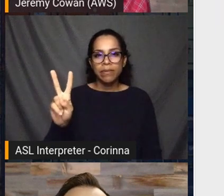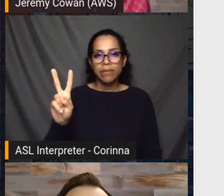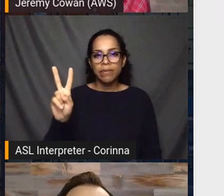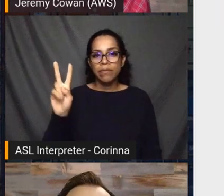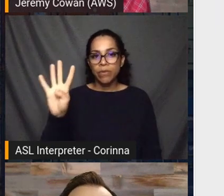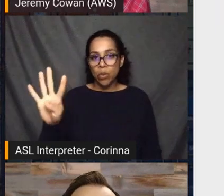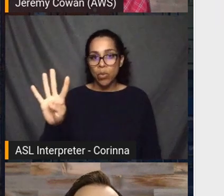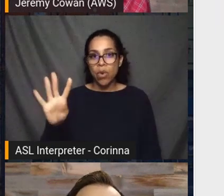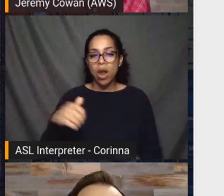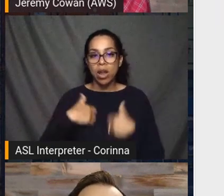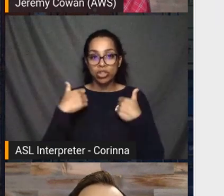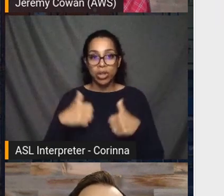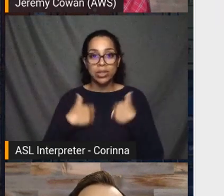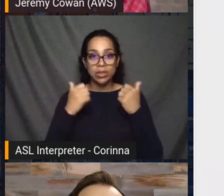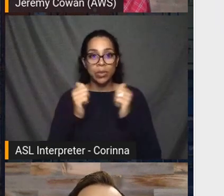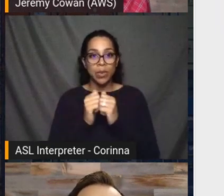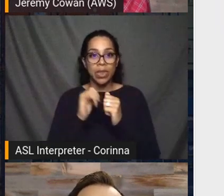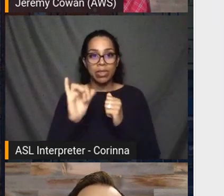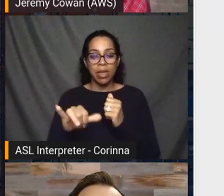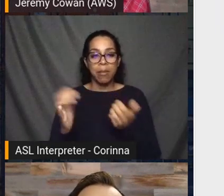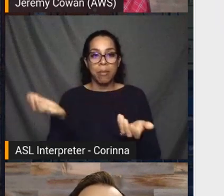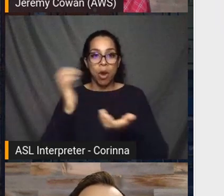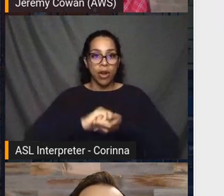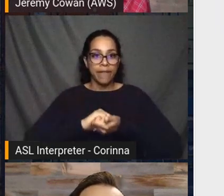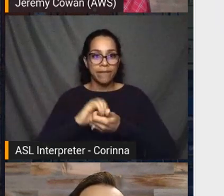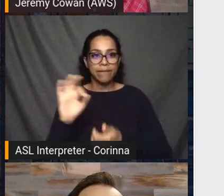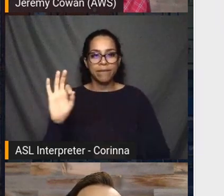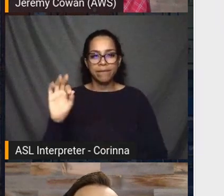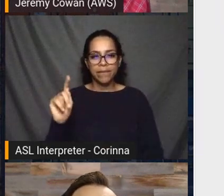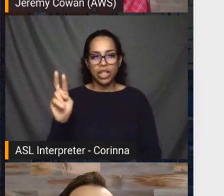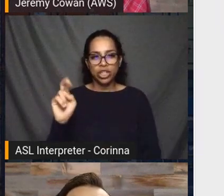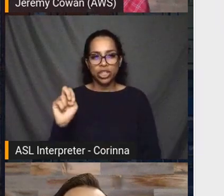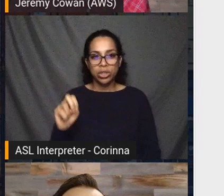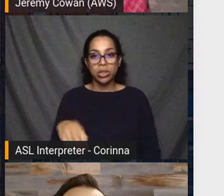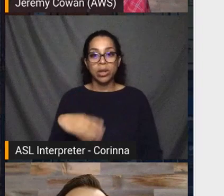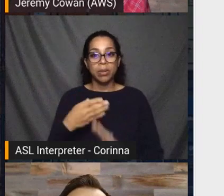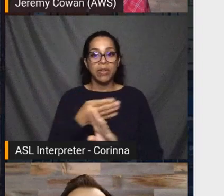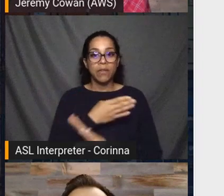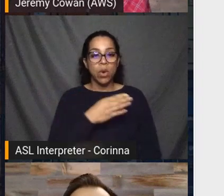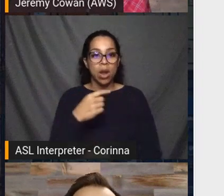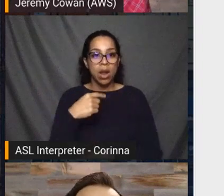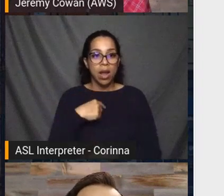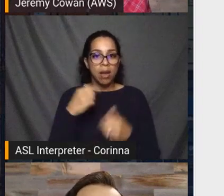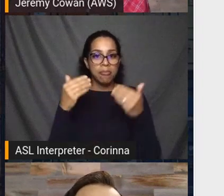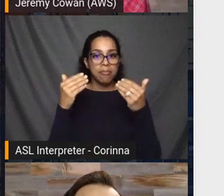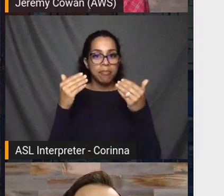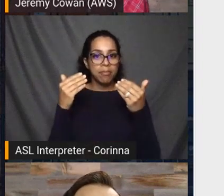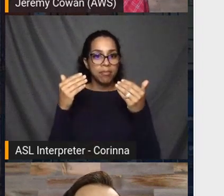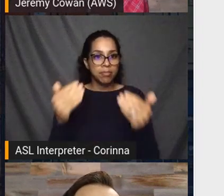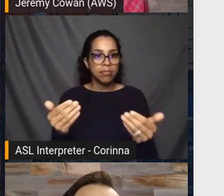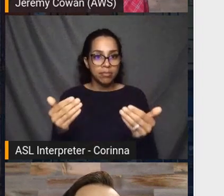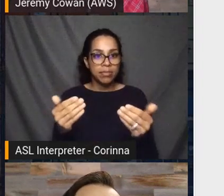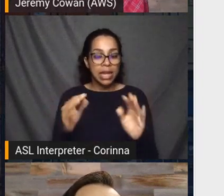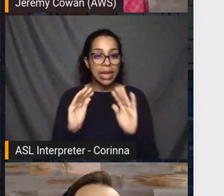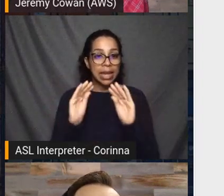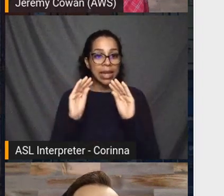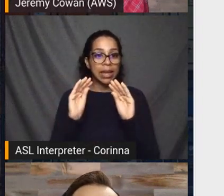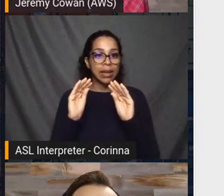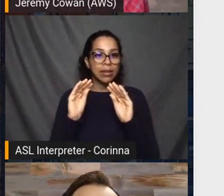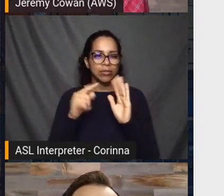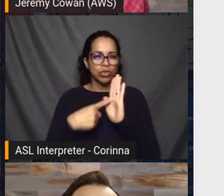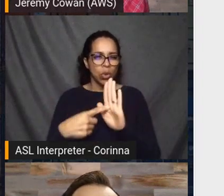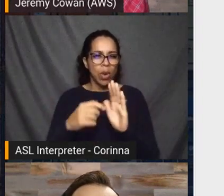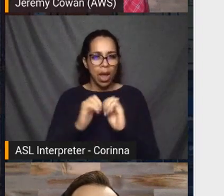only pod networking feature. Before I get into how we actually implement IPv6 on EKS,